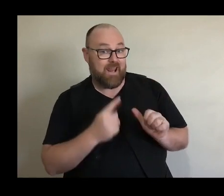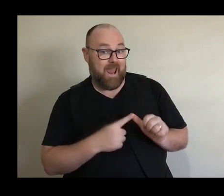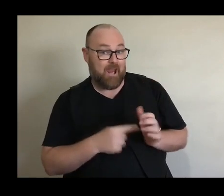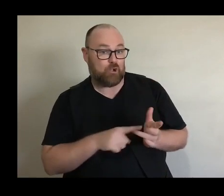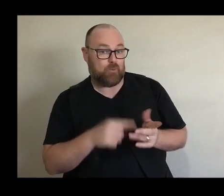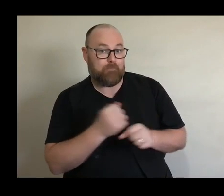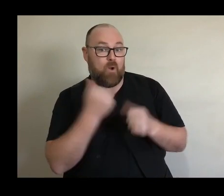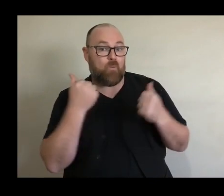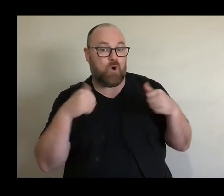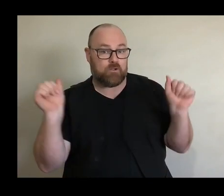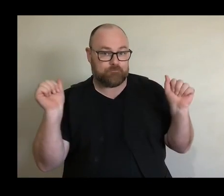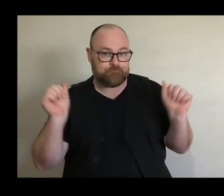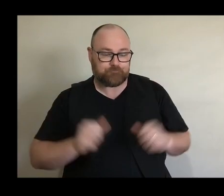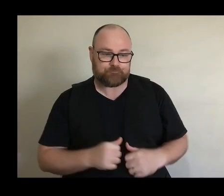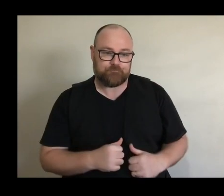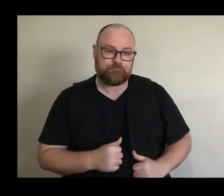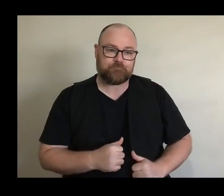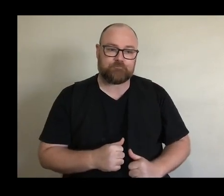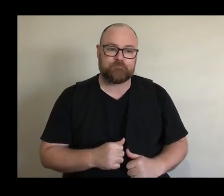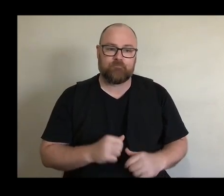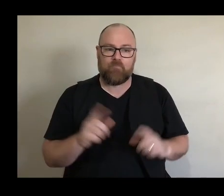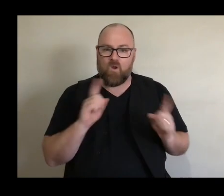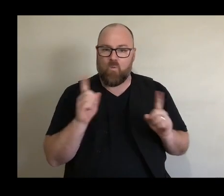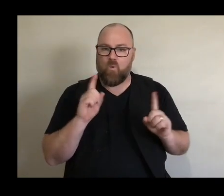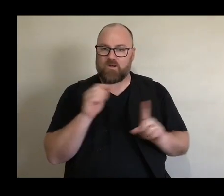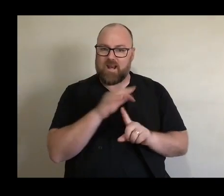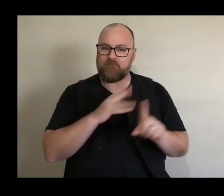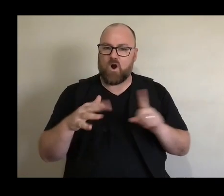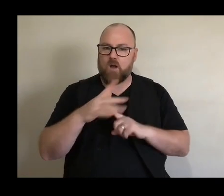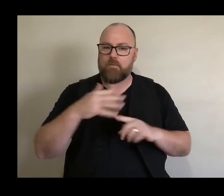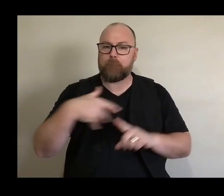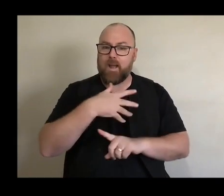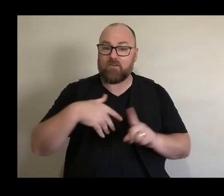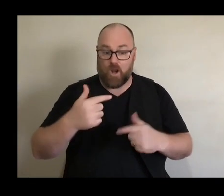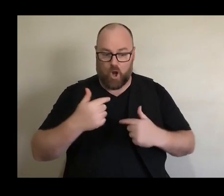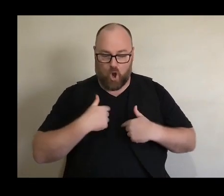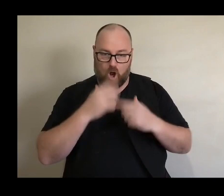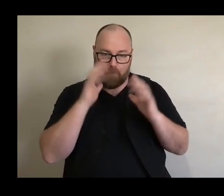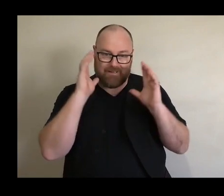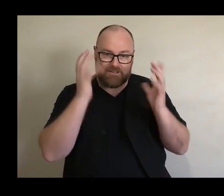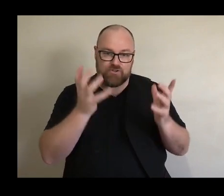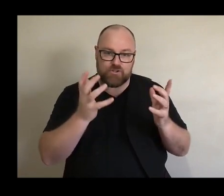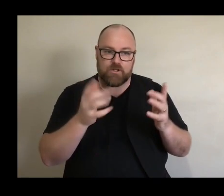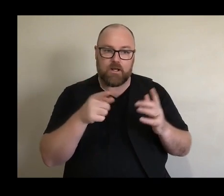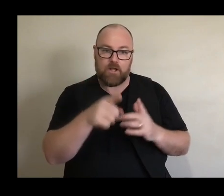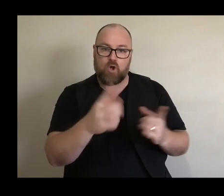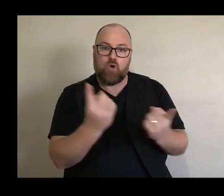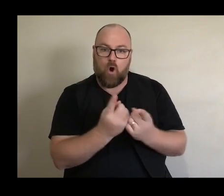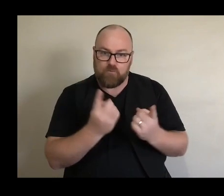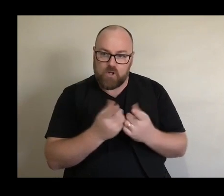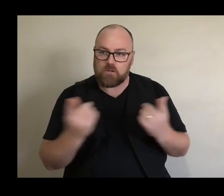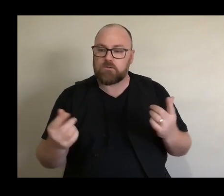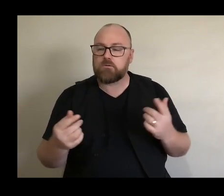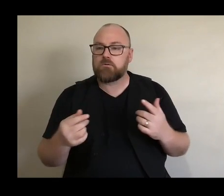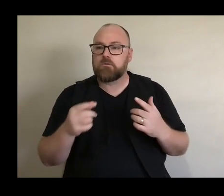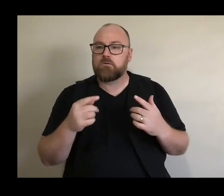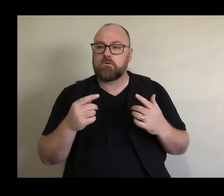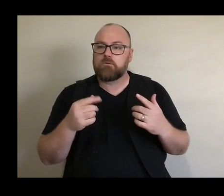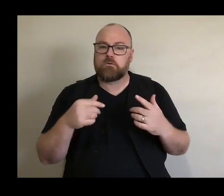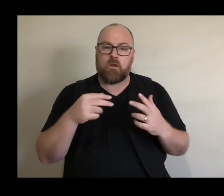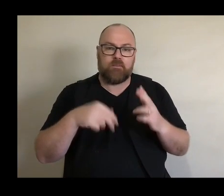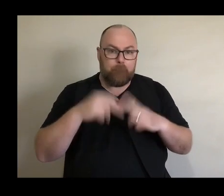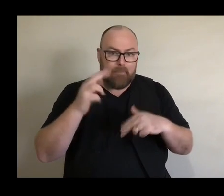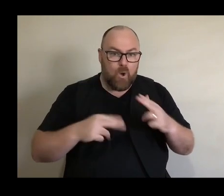I come from a built environment background, so I'm very interested not only in the objects, the products, the buildings that come out of a process, but the